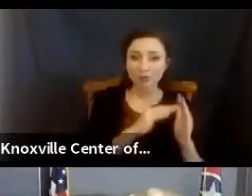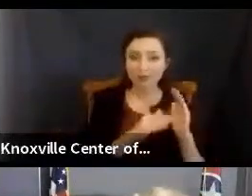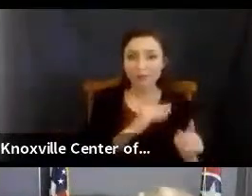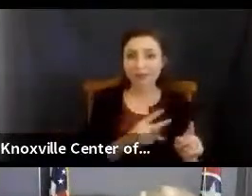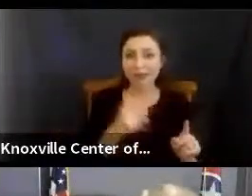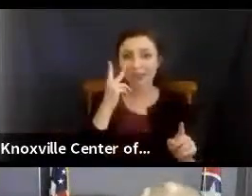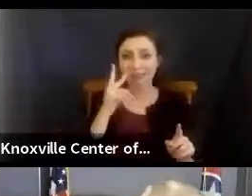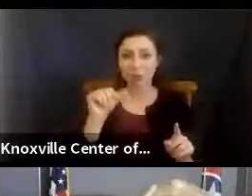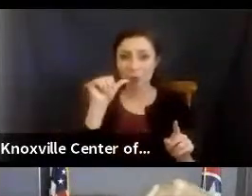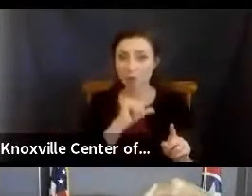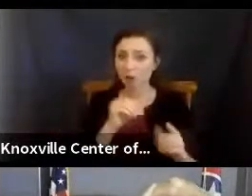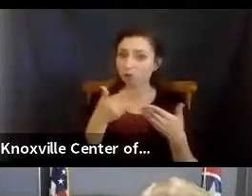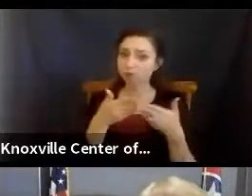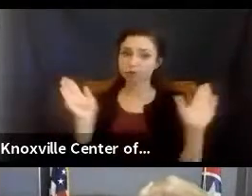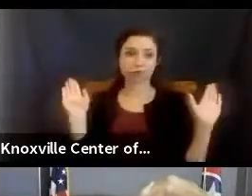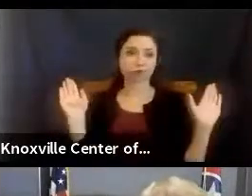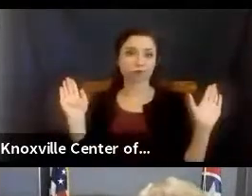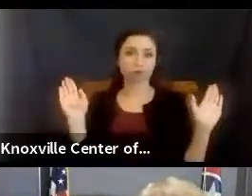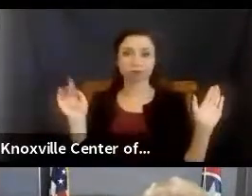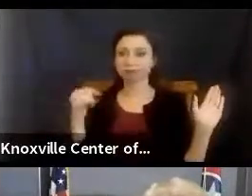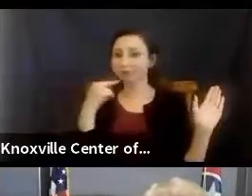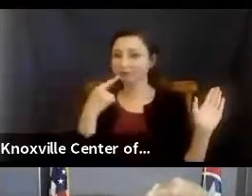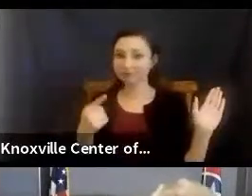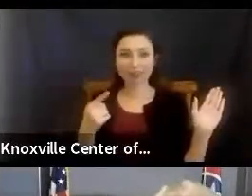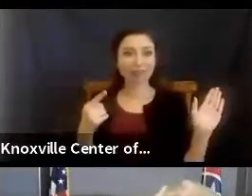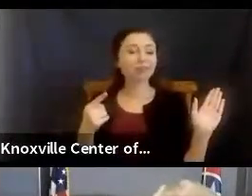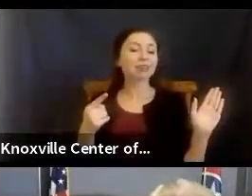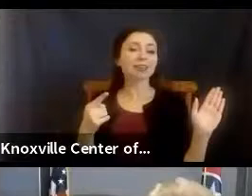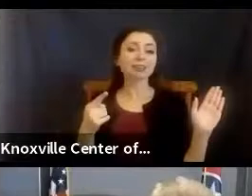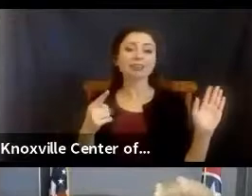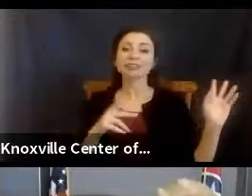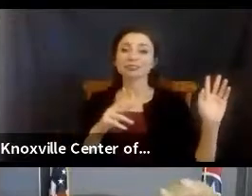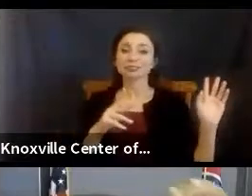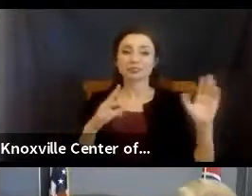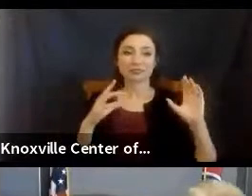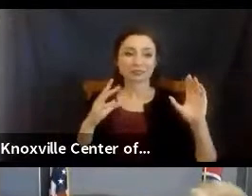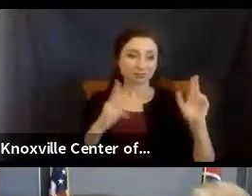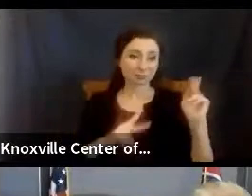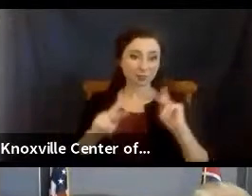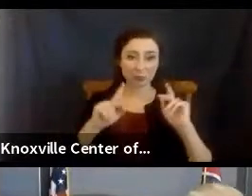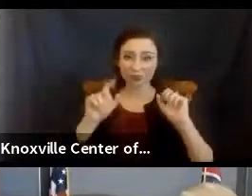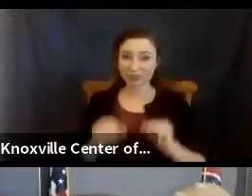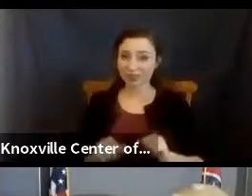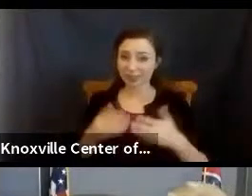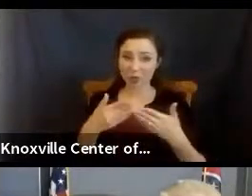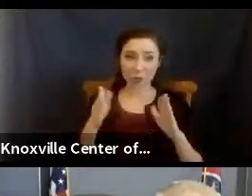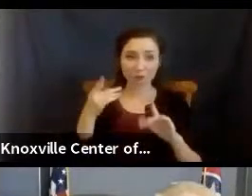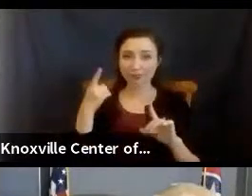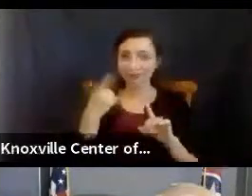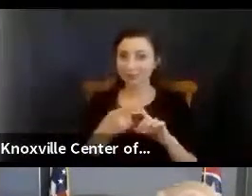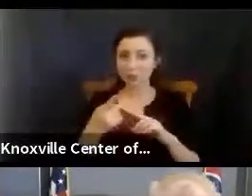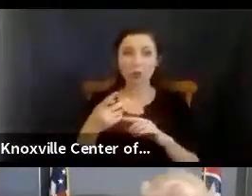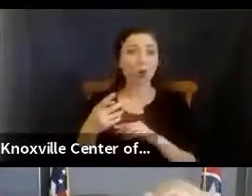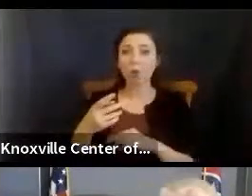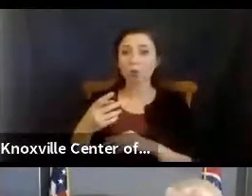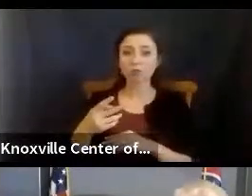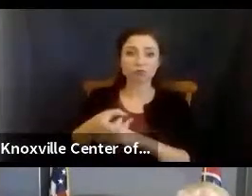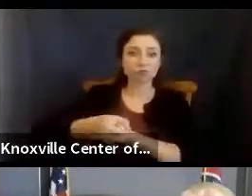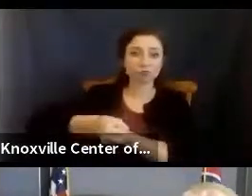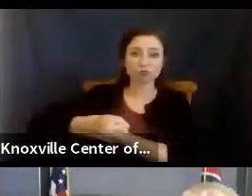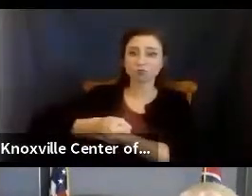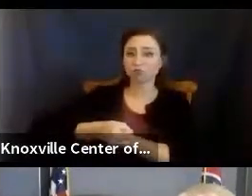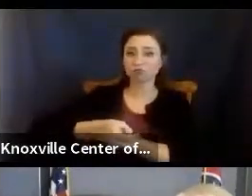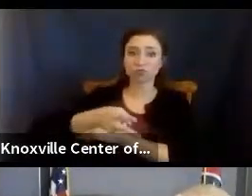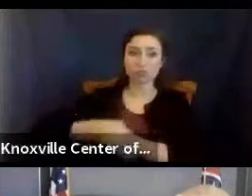blatantly open, telling patrons they were going to stay open until 2 a.m. and